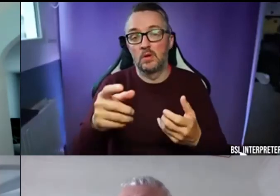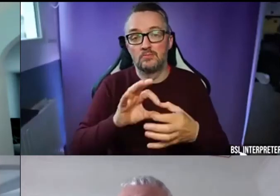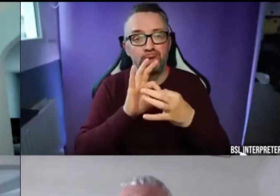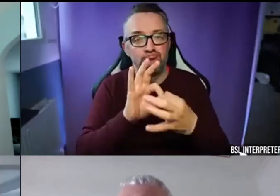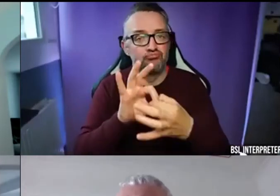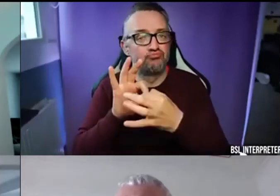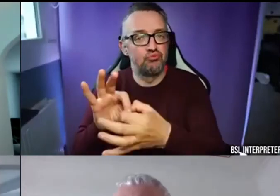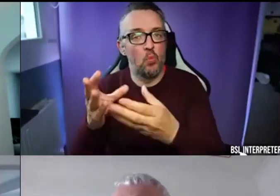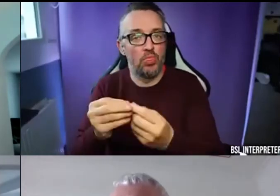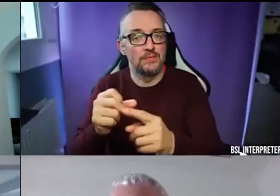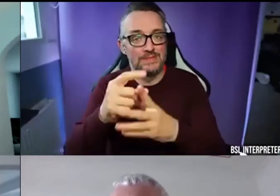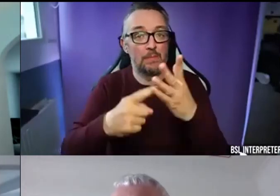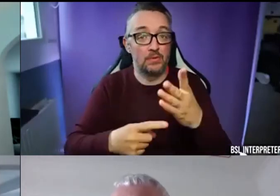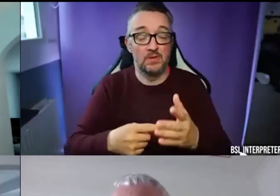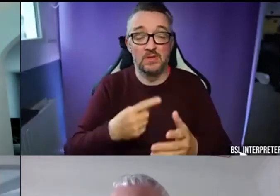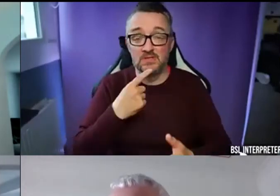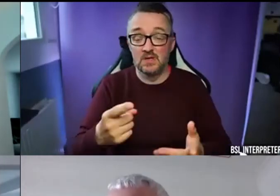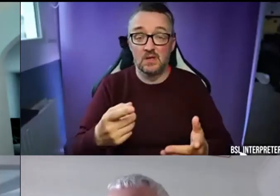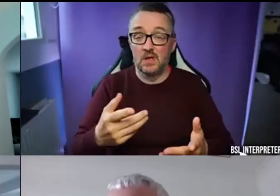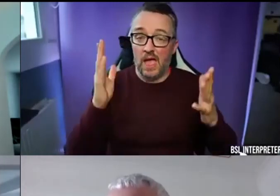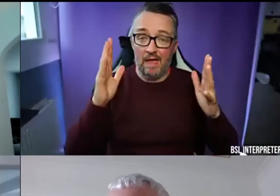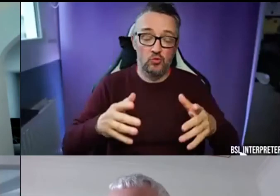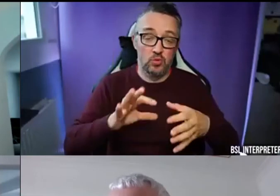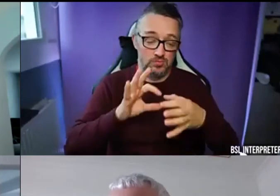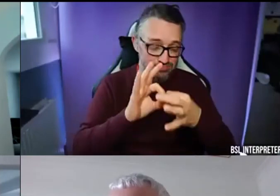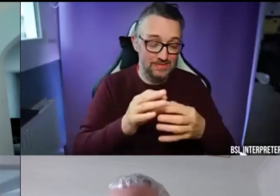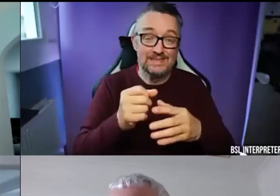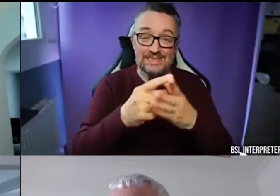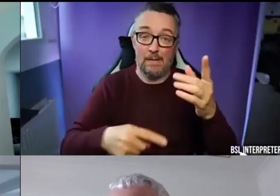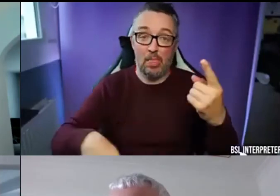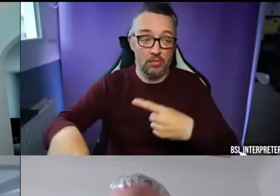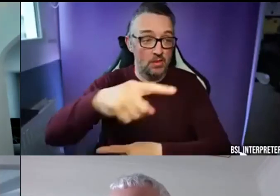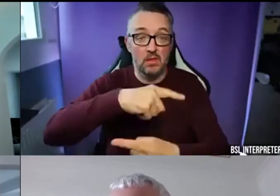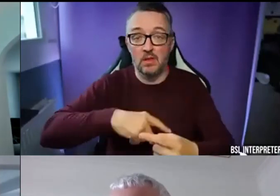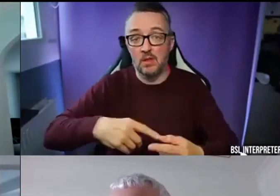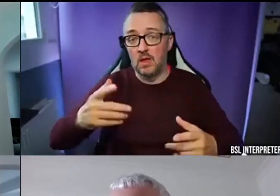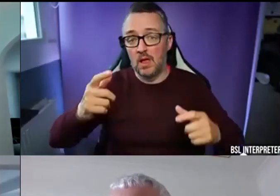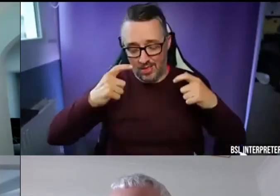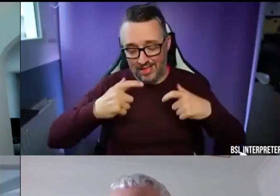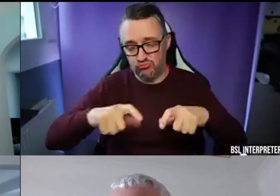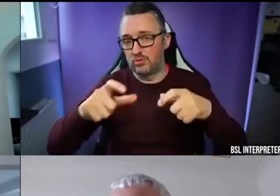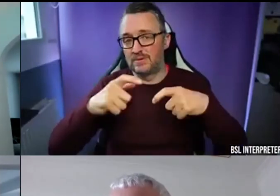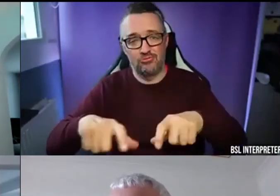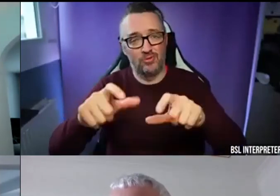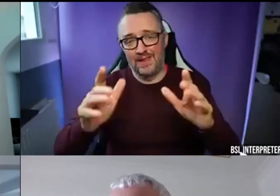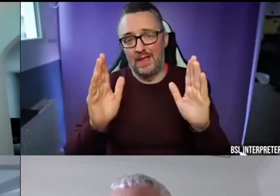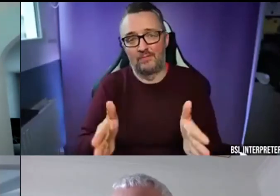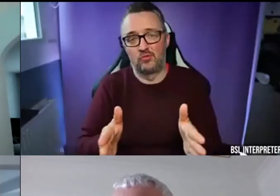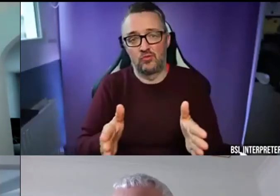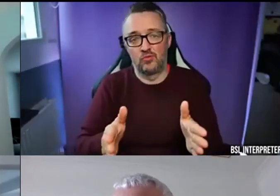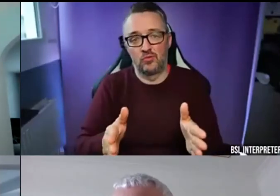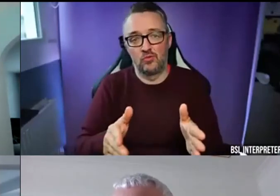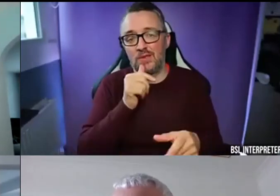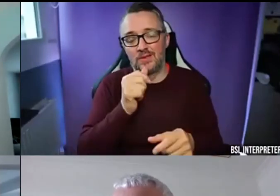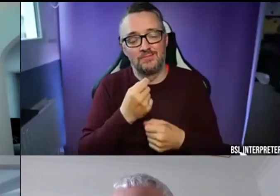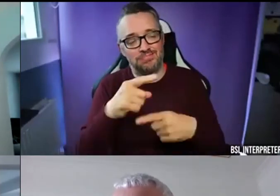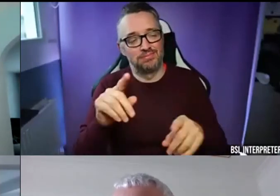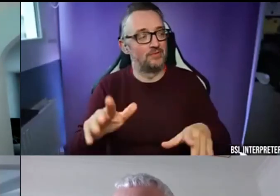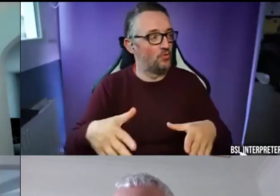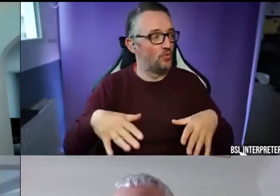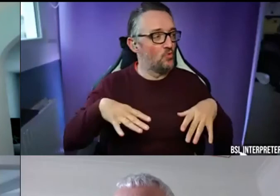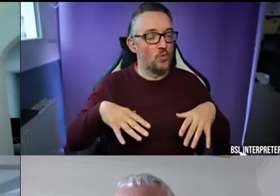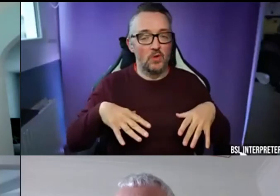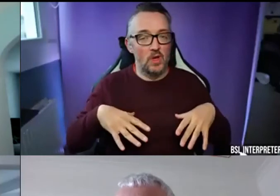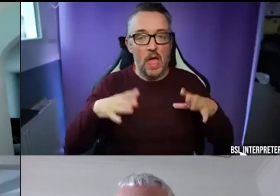that it's so important to have ongoing engagement with disabled people, and likewise ongoing engagement with